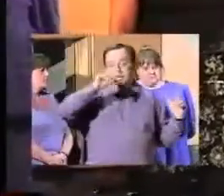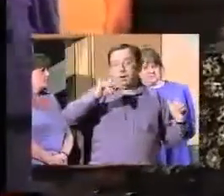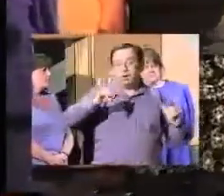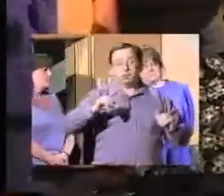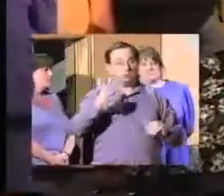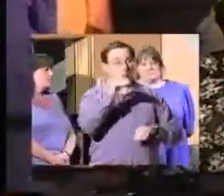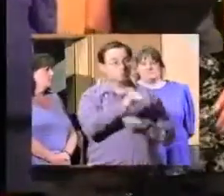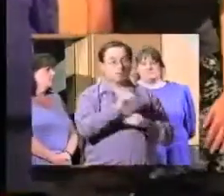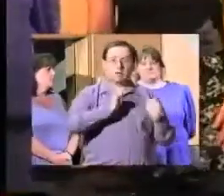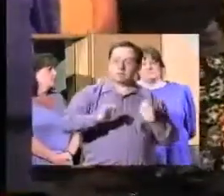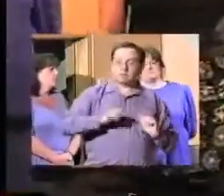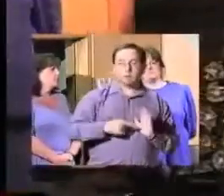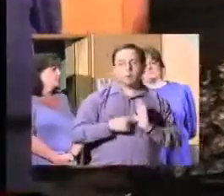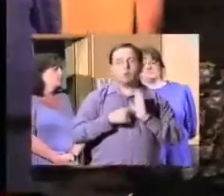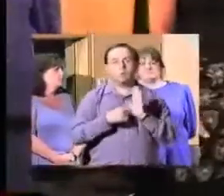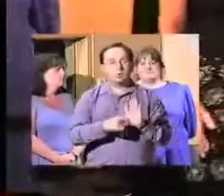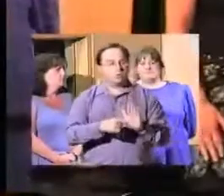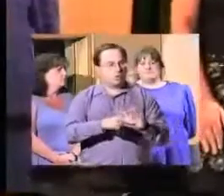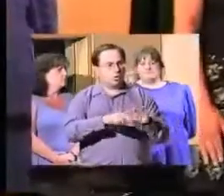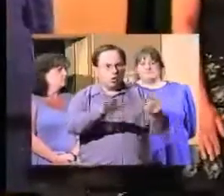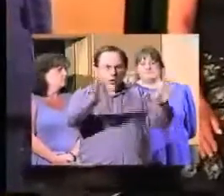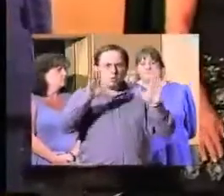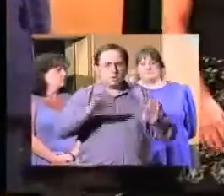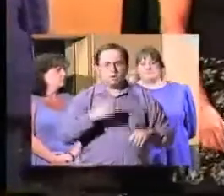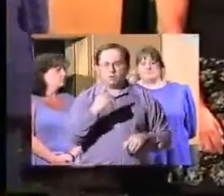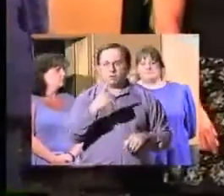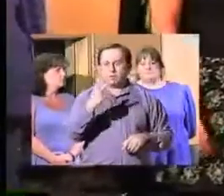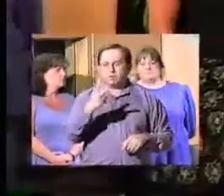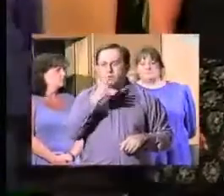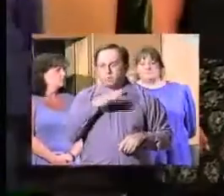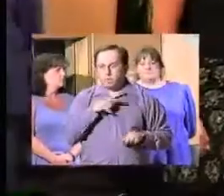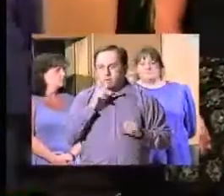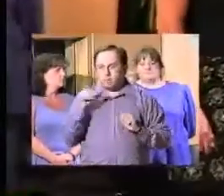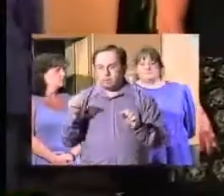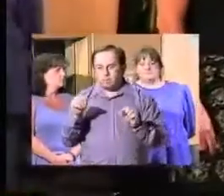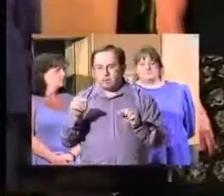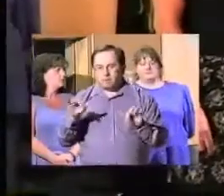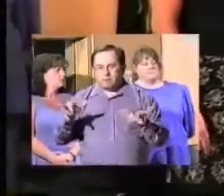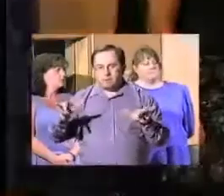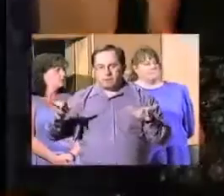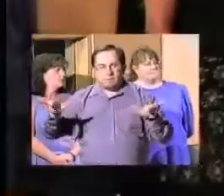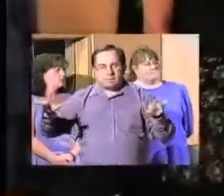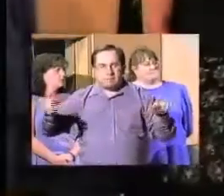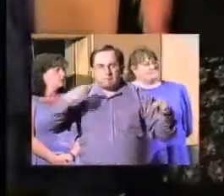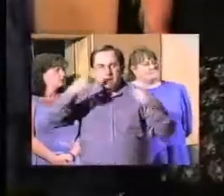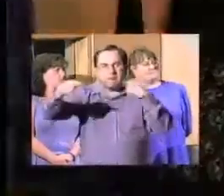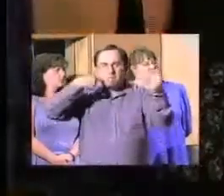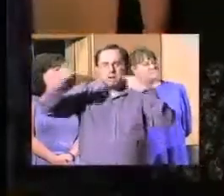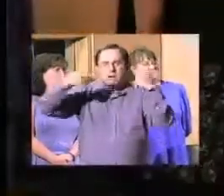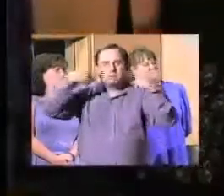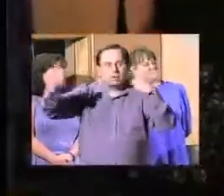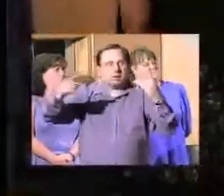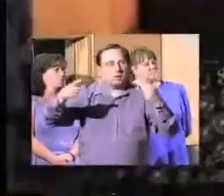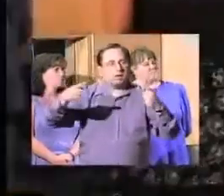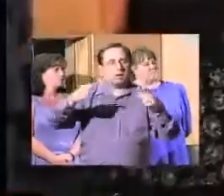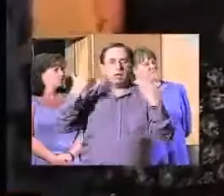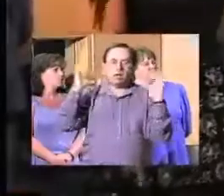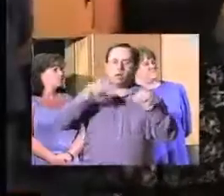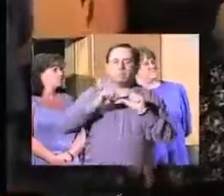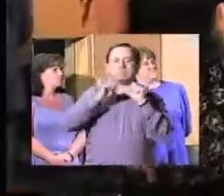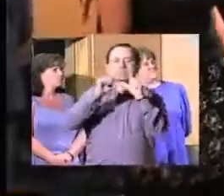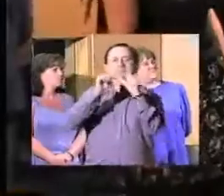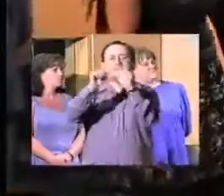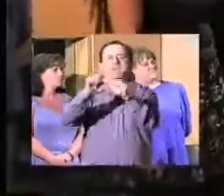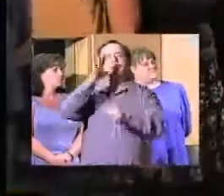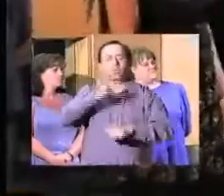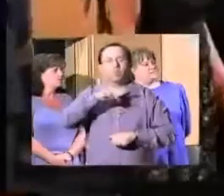Will highlight the wonderful ripple effect created by the courage of the women of Grandview, and it has been felt and continued by women who have identified